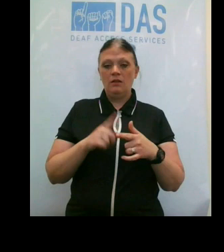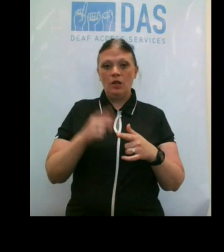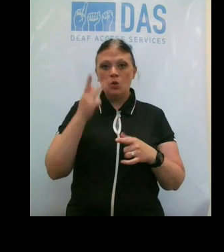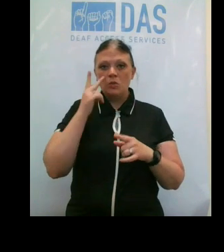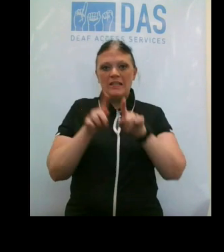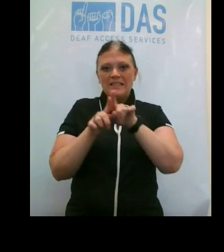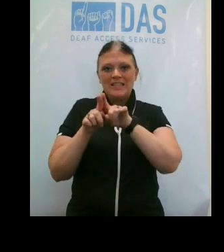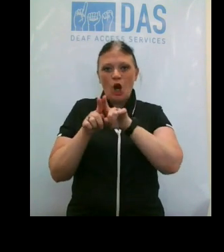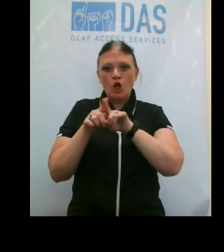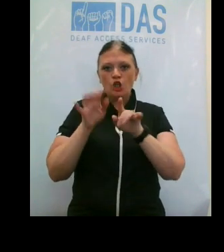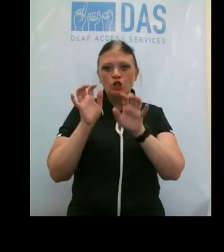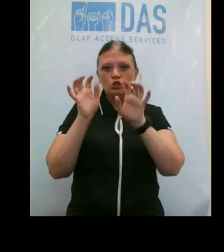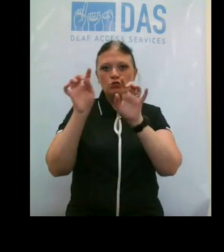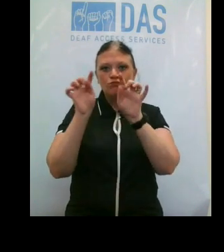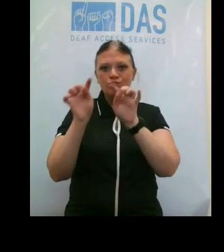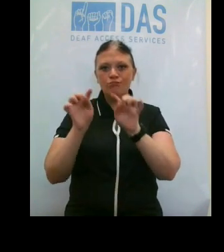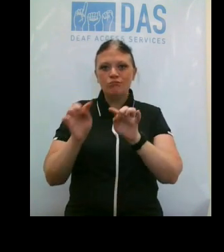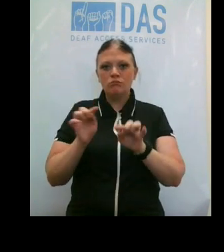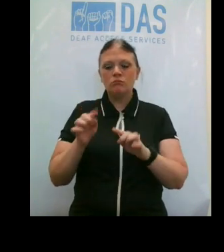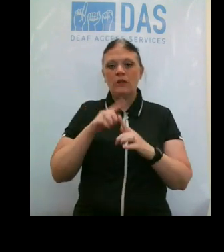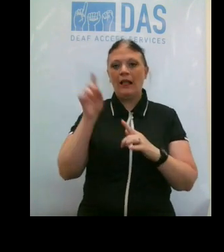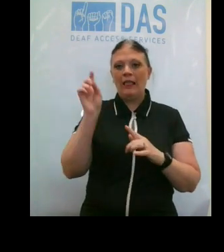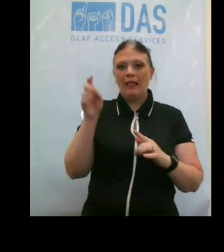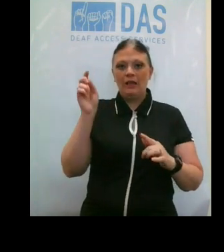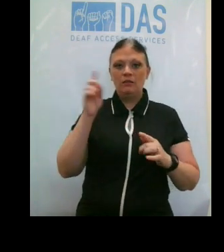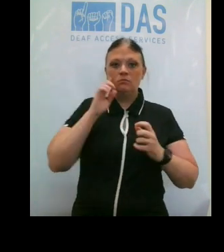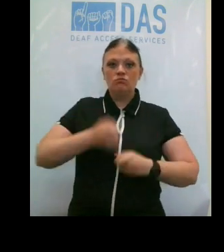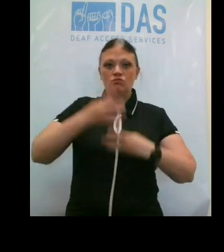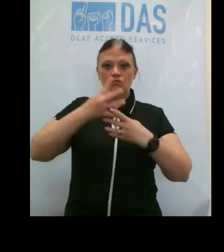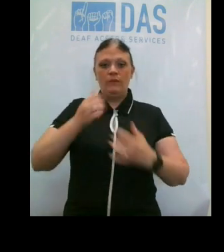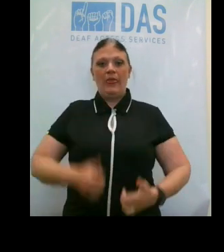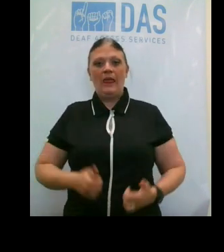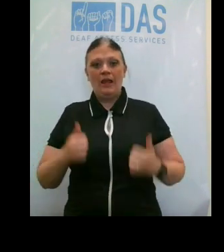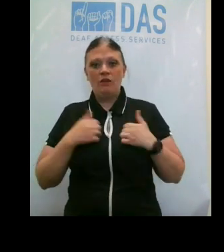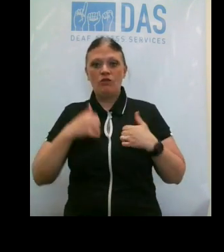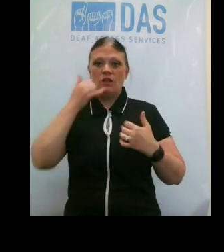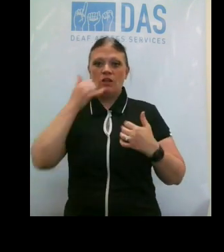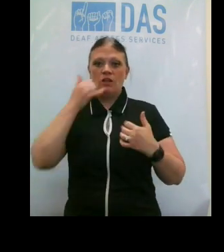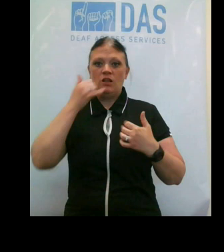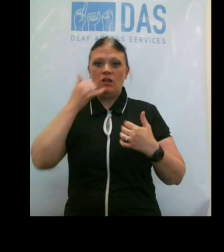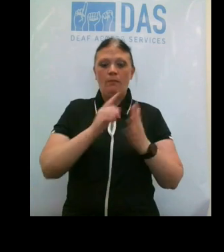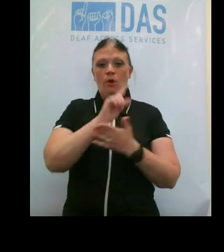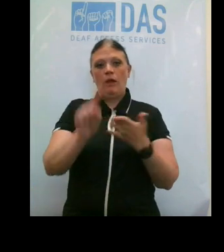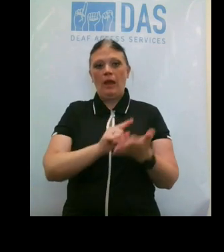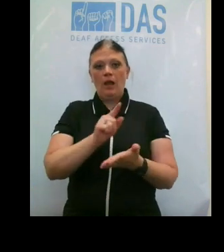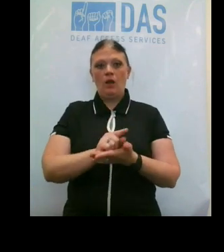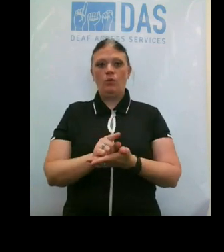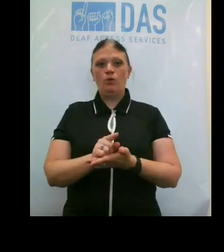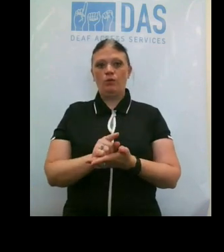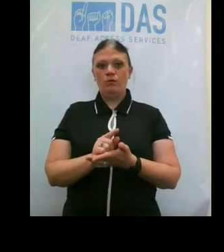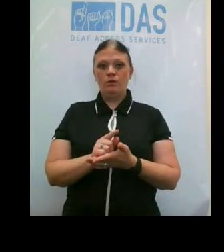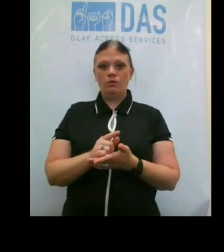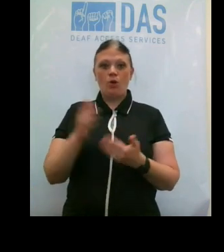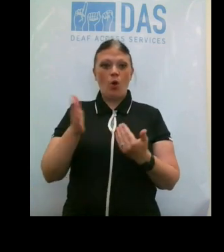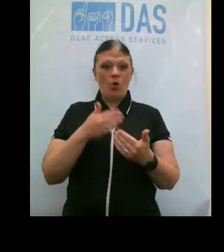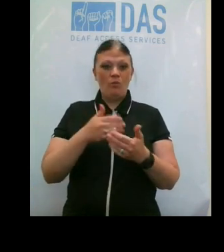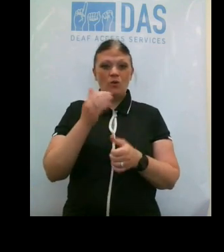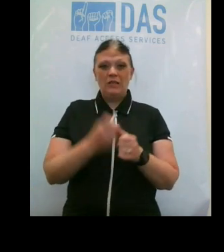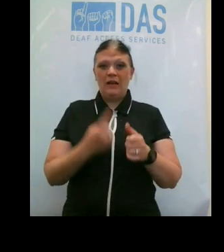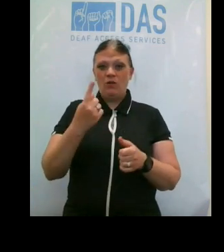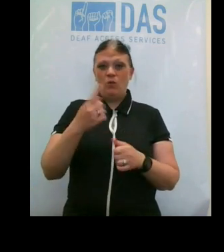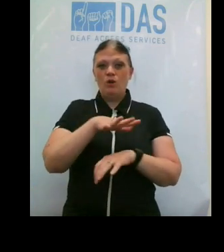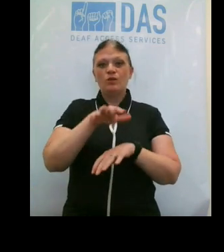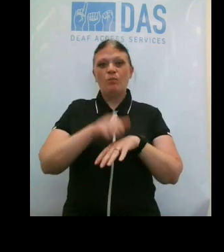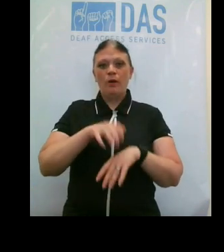there, and it'll give you the address, the phone number, the hours of operation, Almost every one of those on there is an